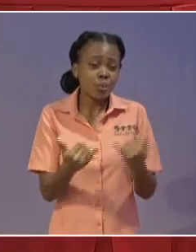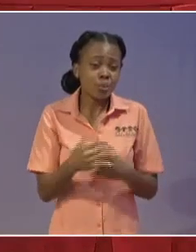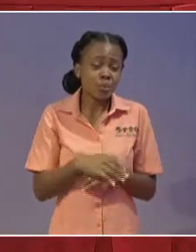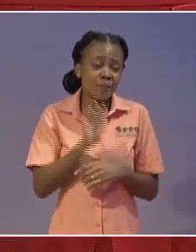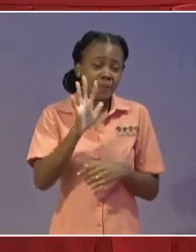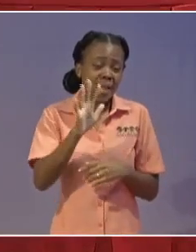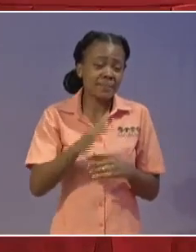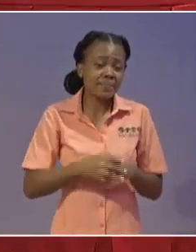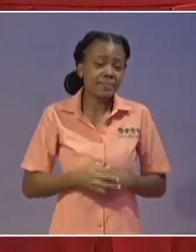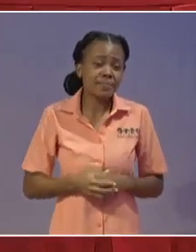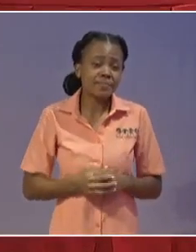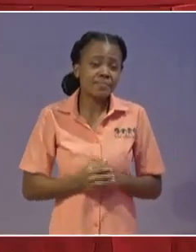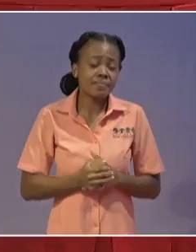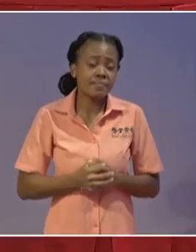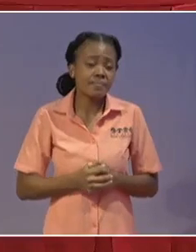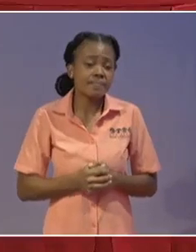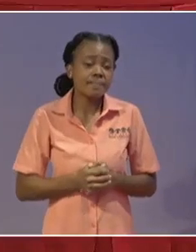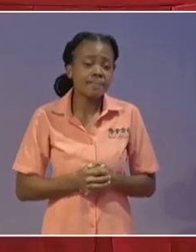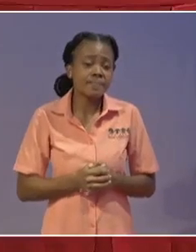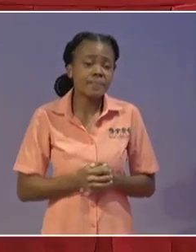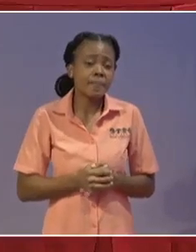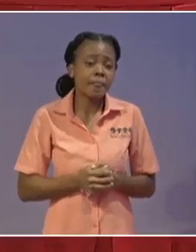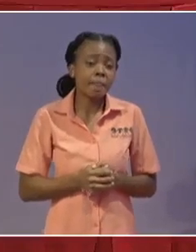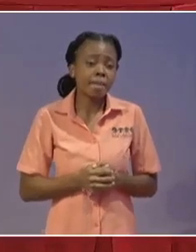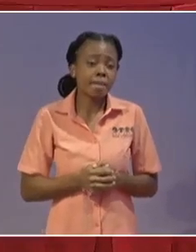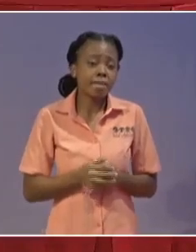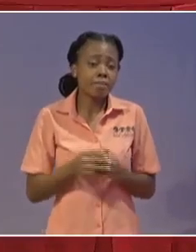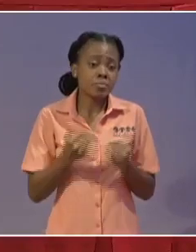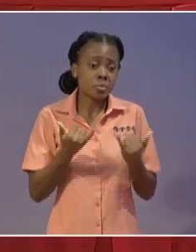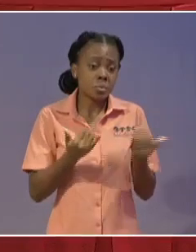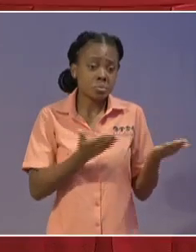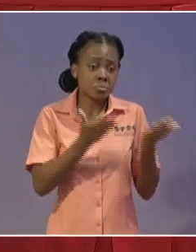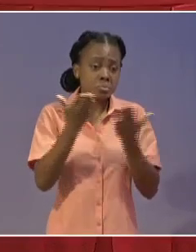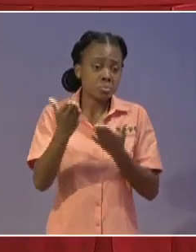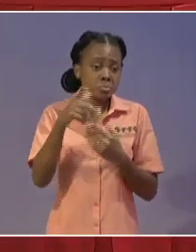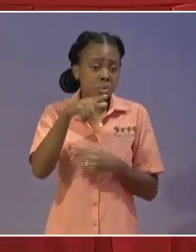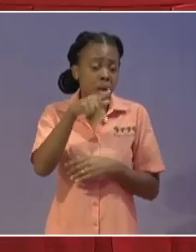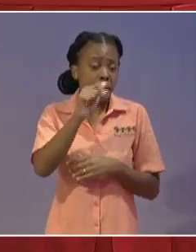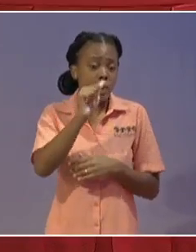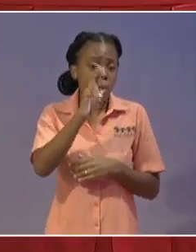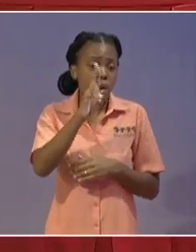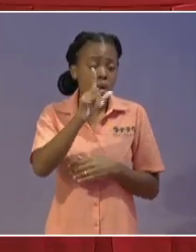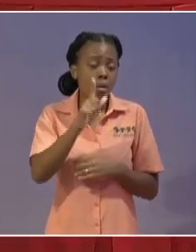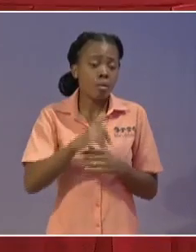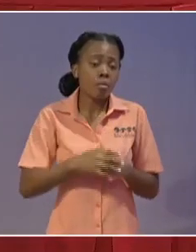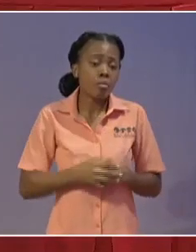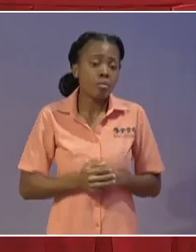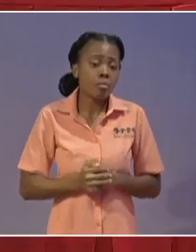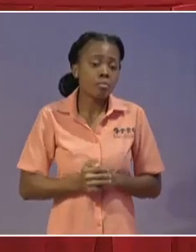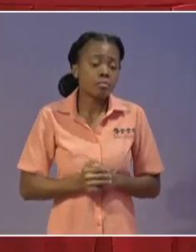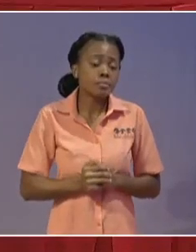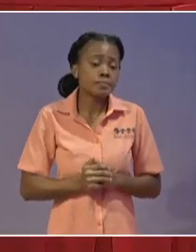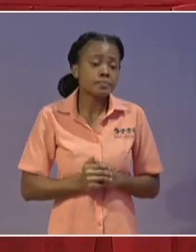the overall change from when I described it last, which was last week, right? Dr. Paul?